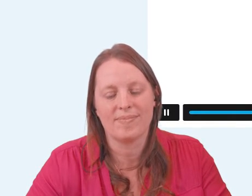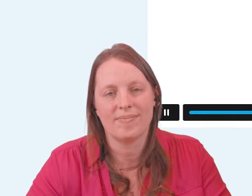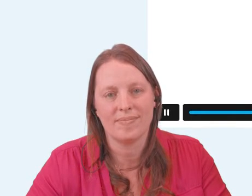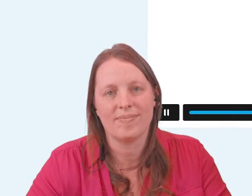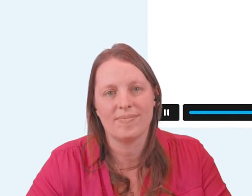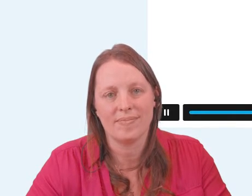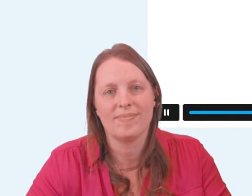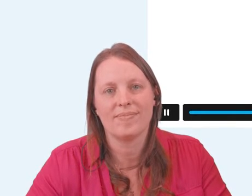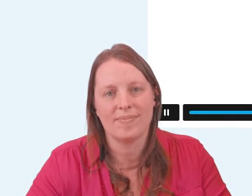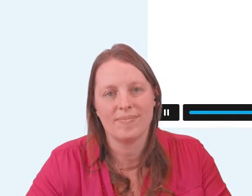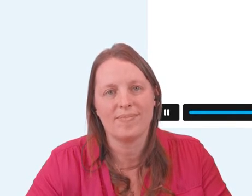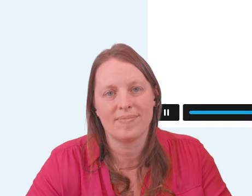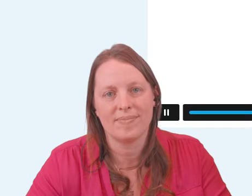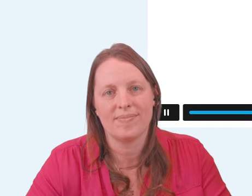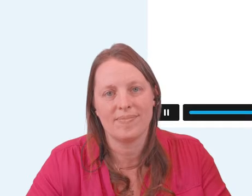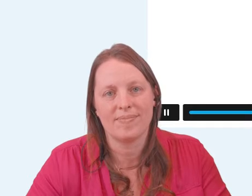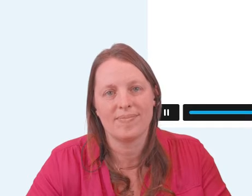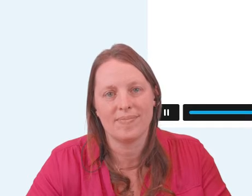arm,